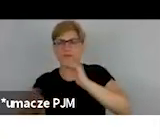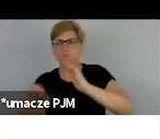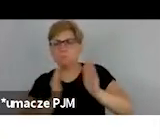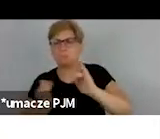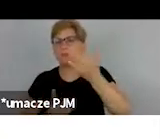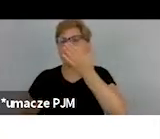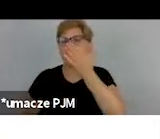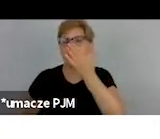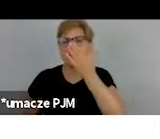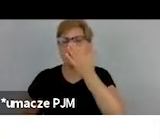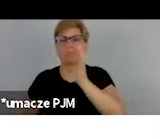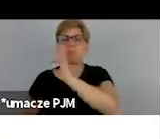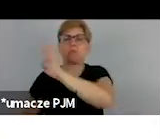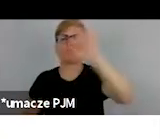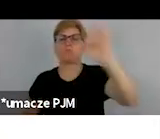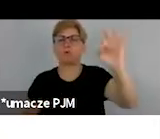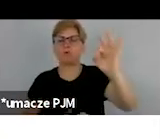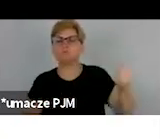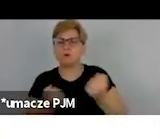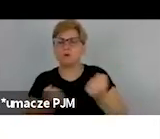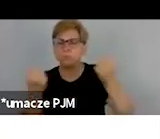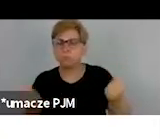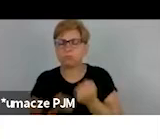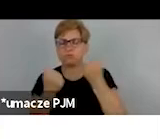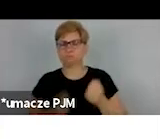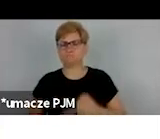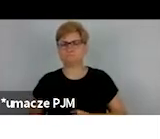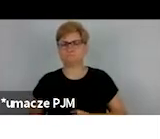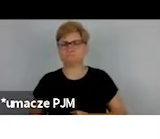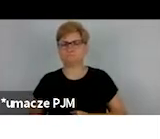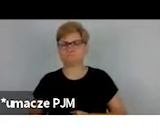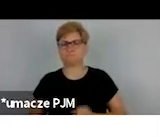embracing a commitment to nonviolence. Next slide, please.